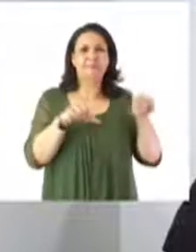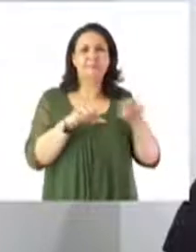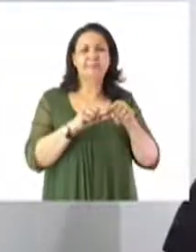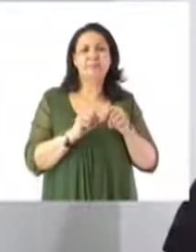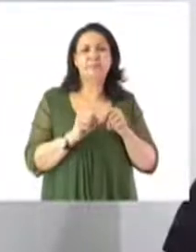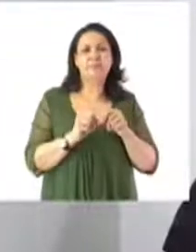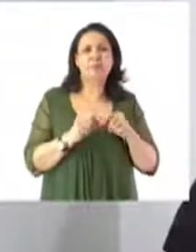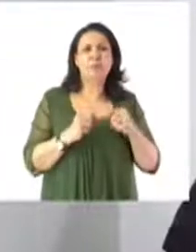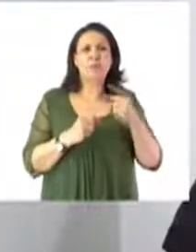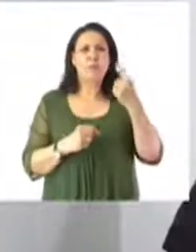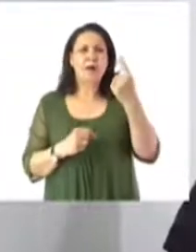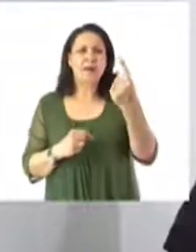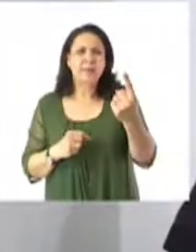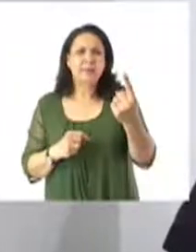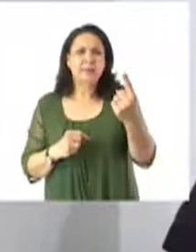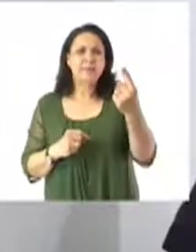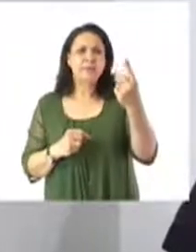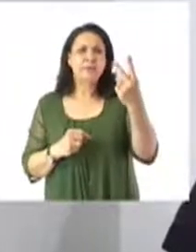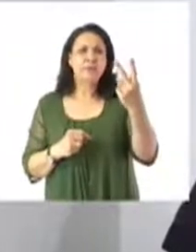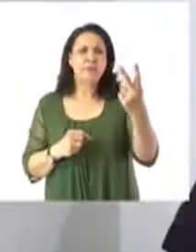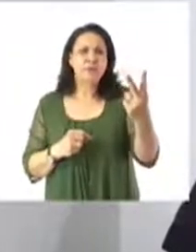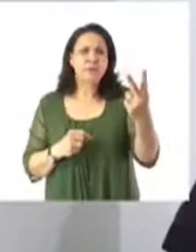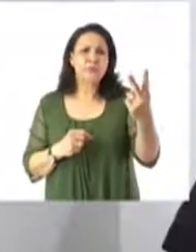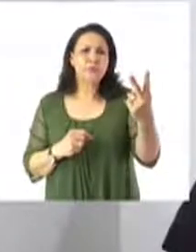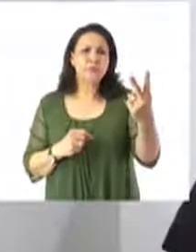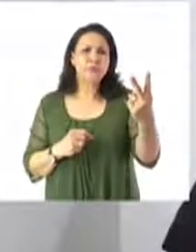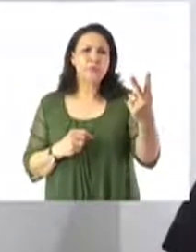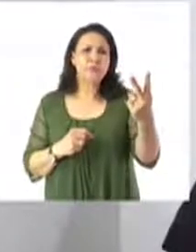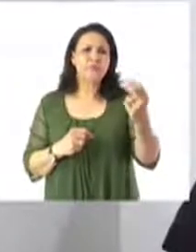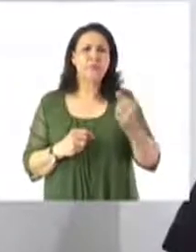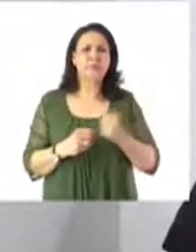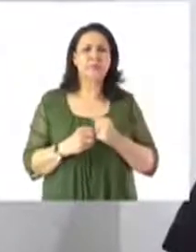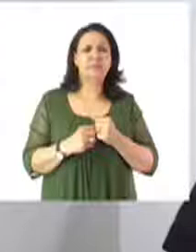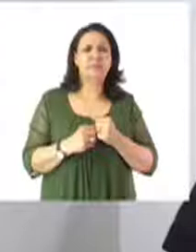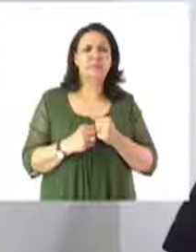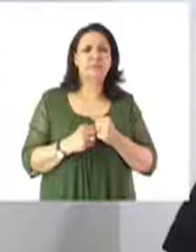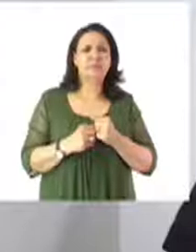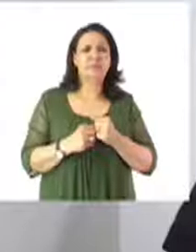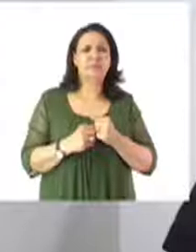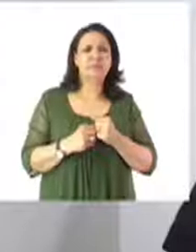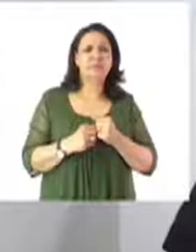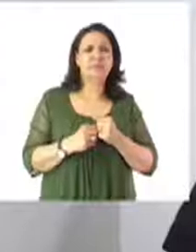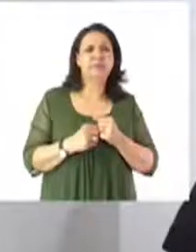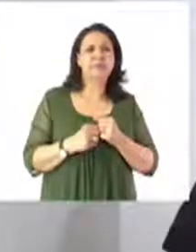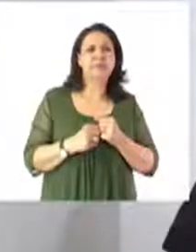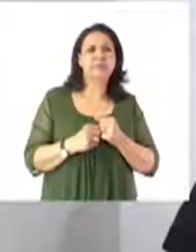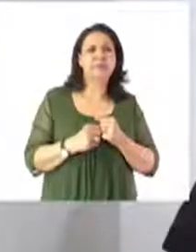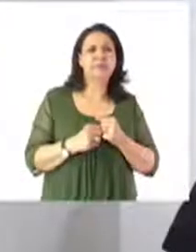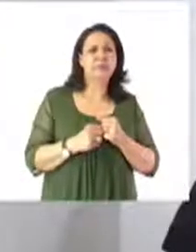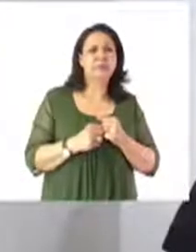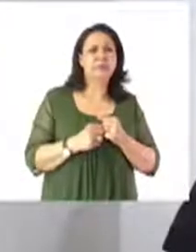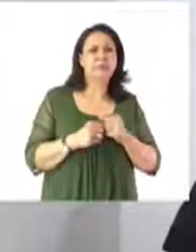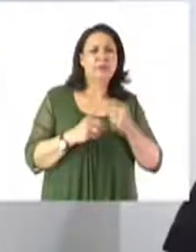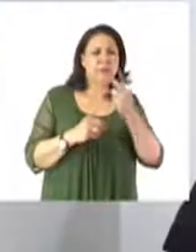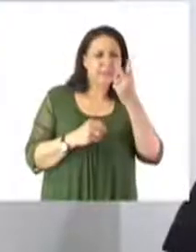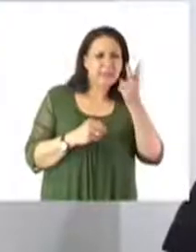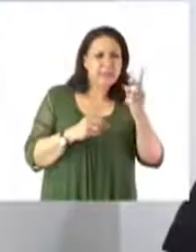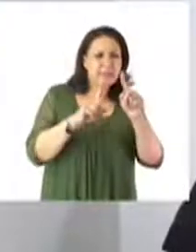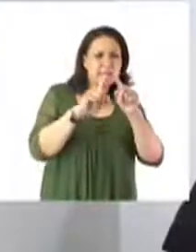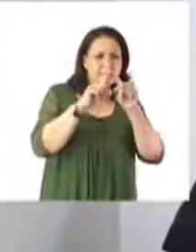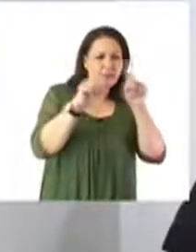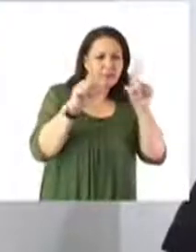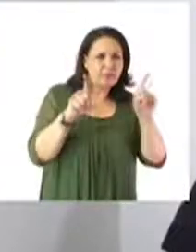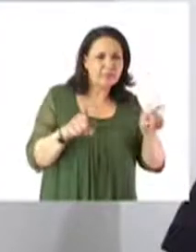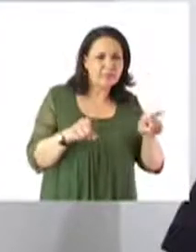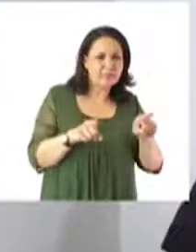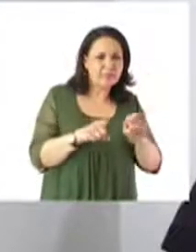2. Now next to one of the dogs, you will see a square, a block. Can you write number